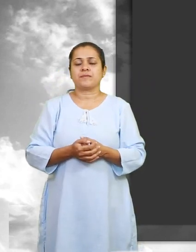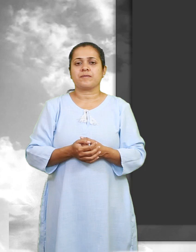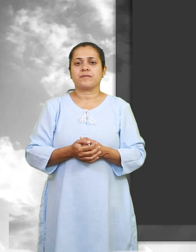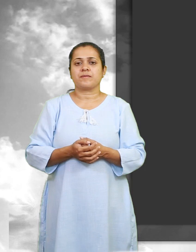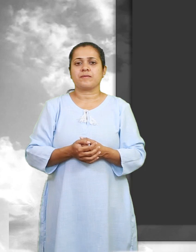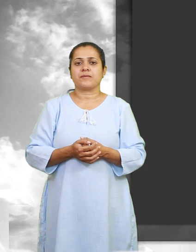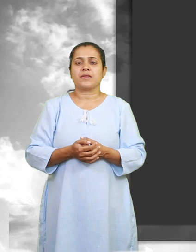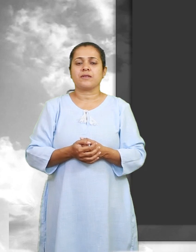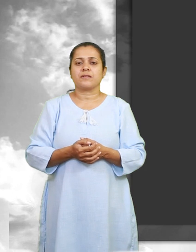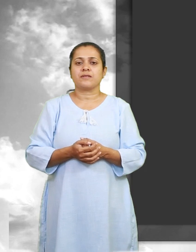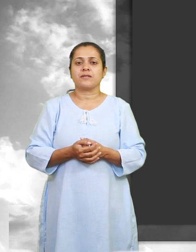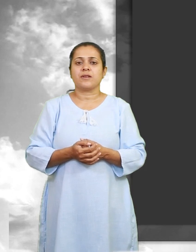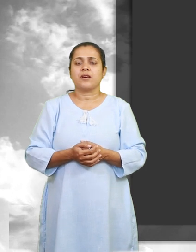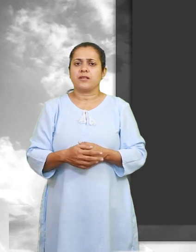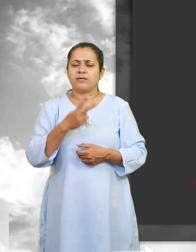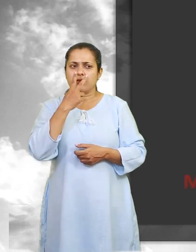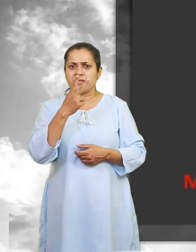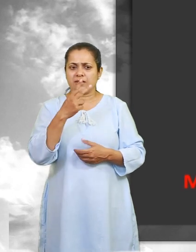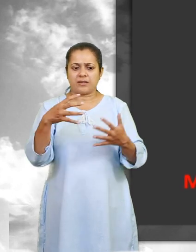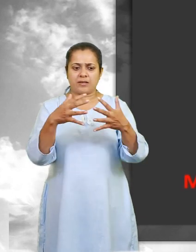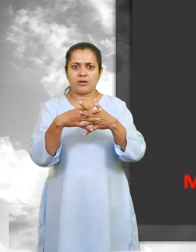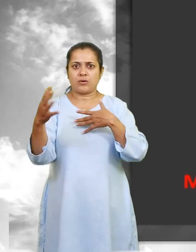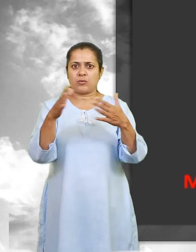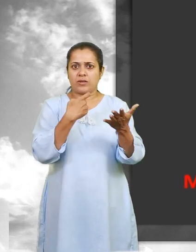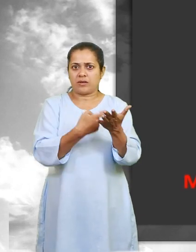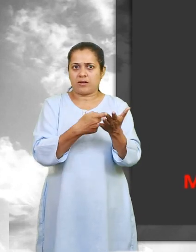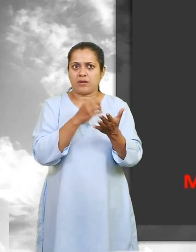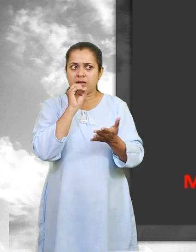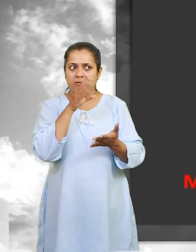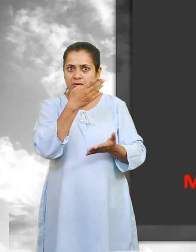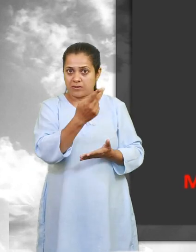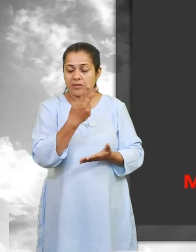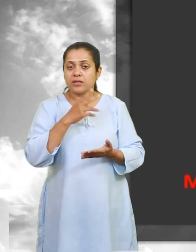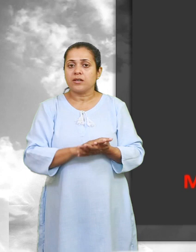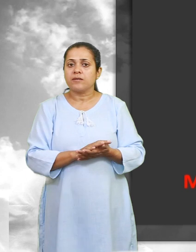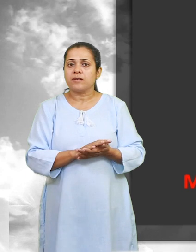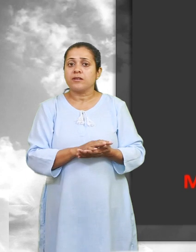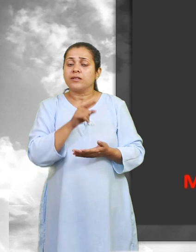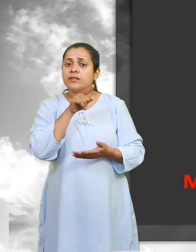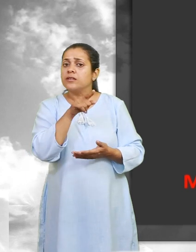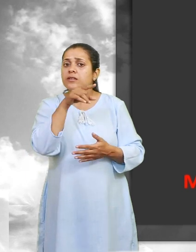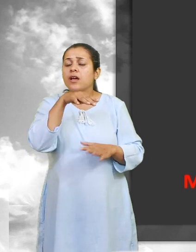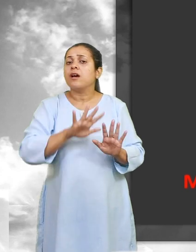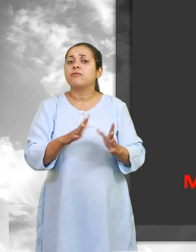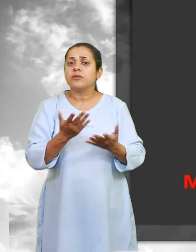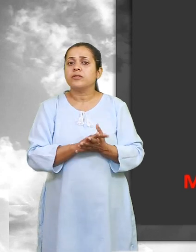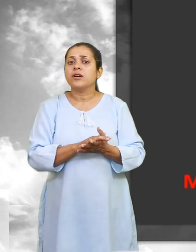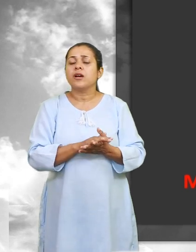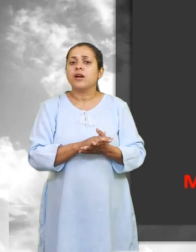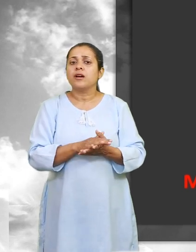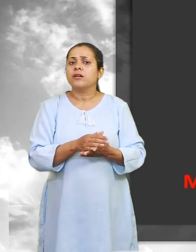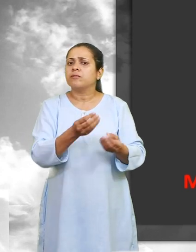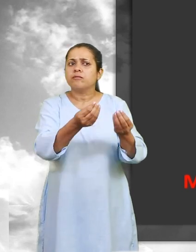Again, looking at this weather report, if you look carefully, this weather report is given